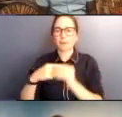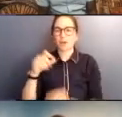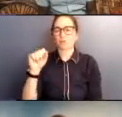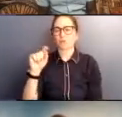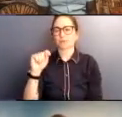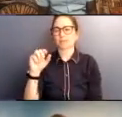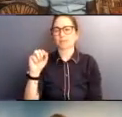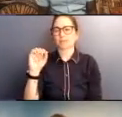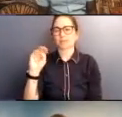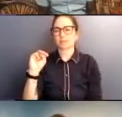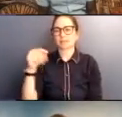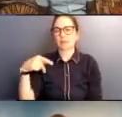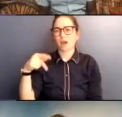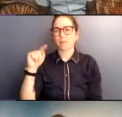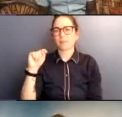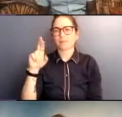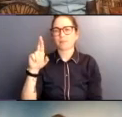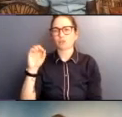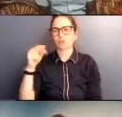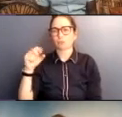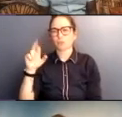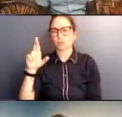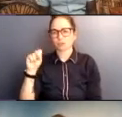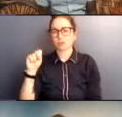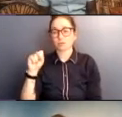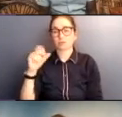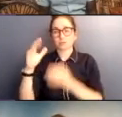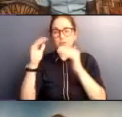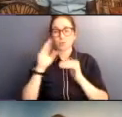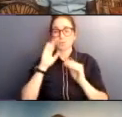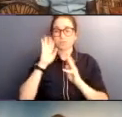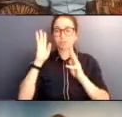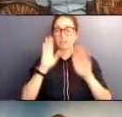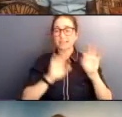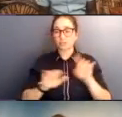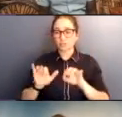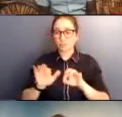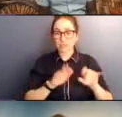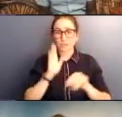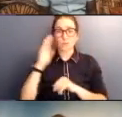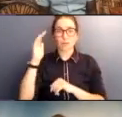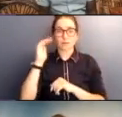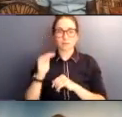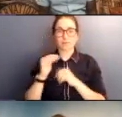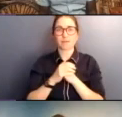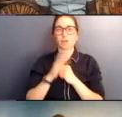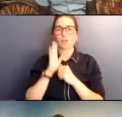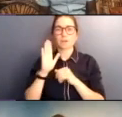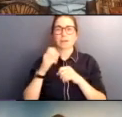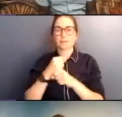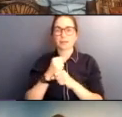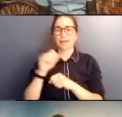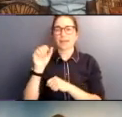Troopers. We're going to be creating instruments. And a second experiential where we'll be making Afro-Cuban